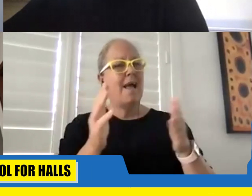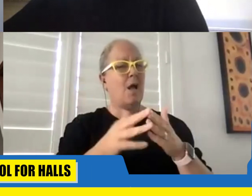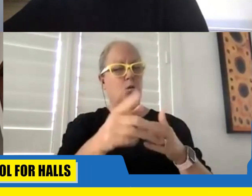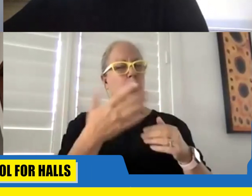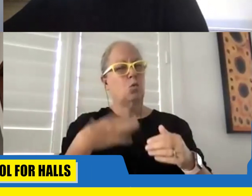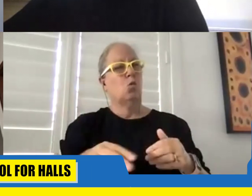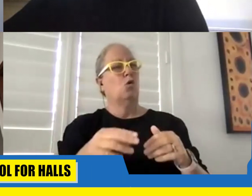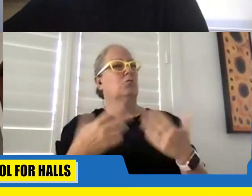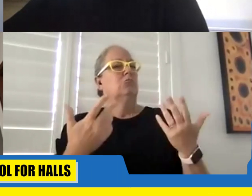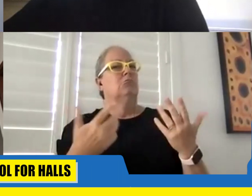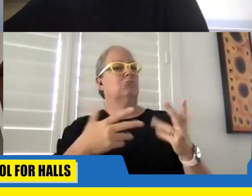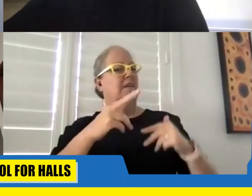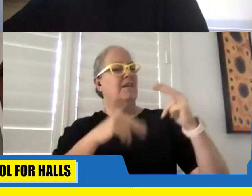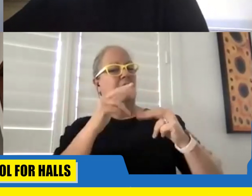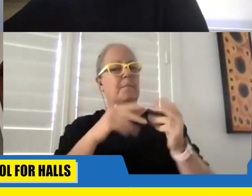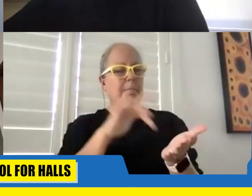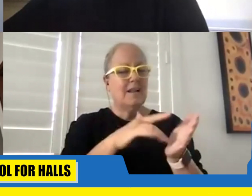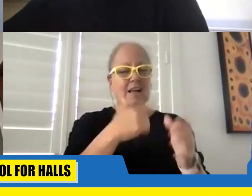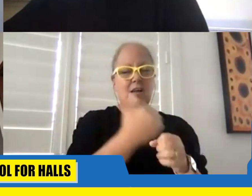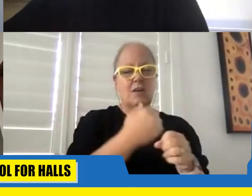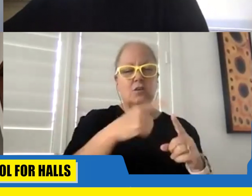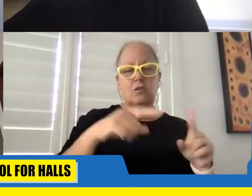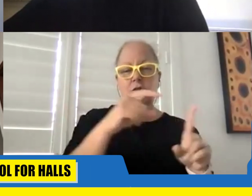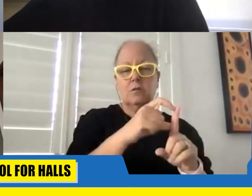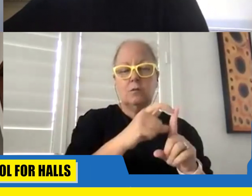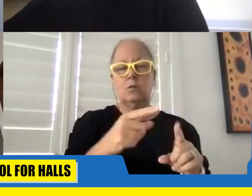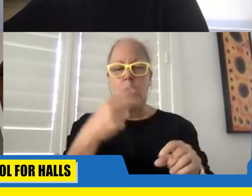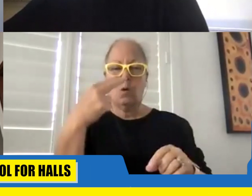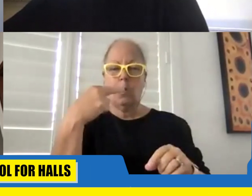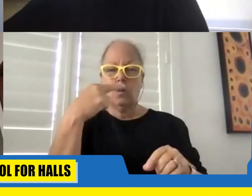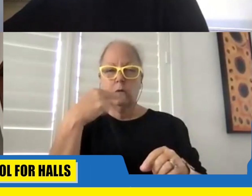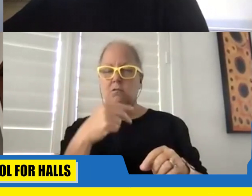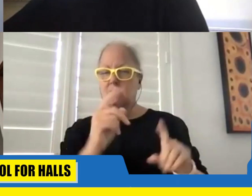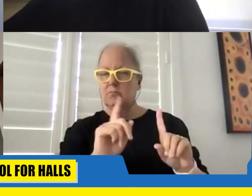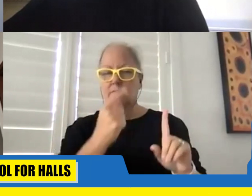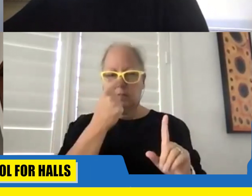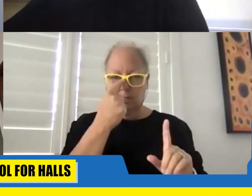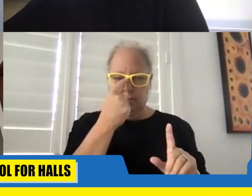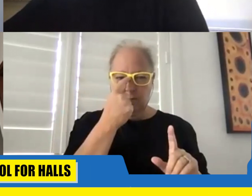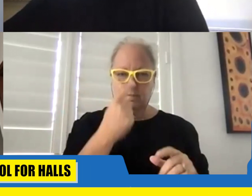From that, middle age to older demographics?